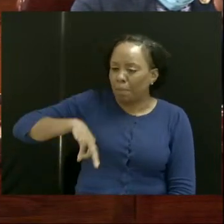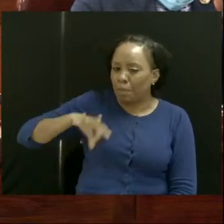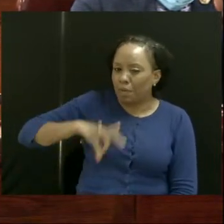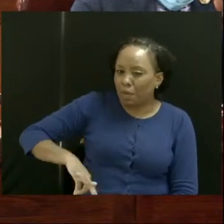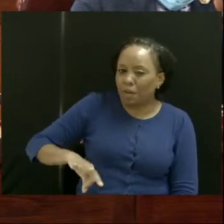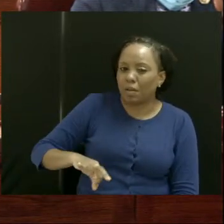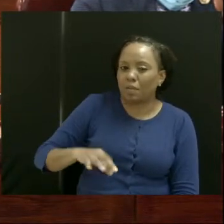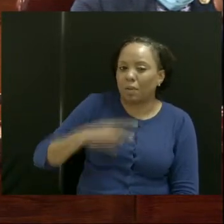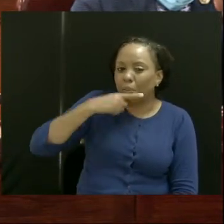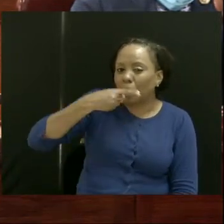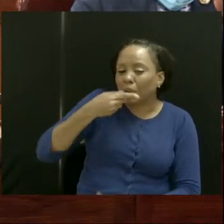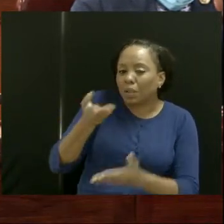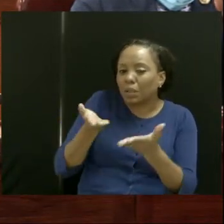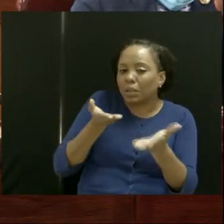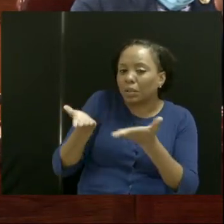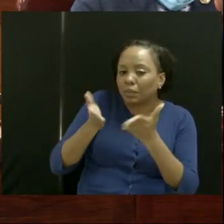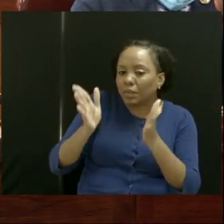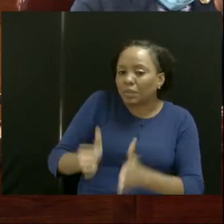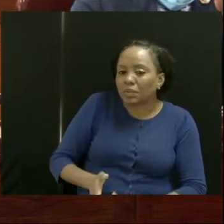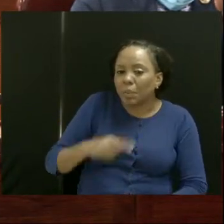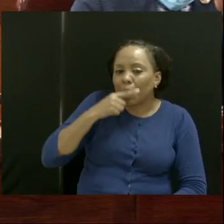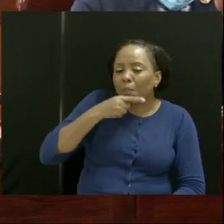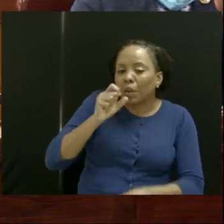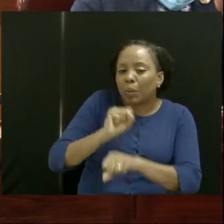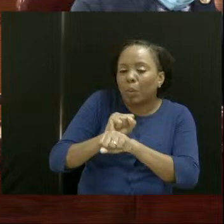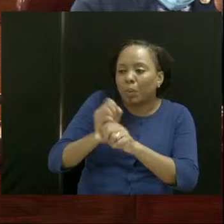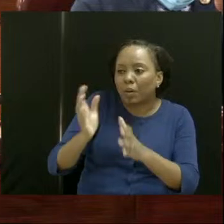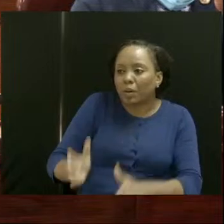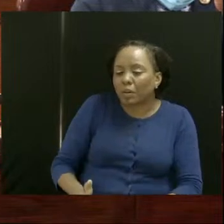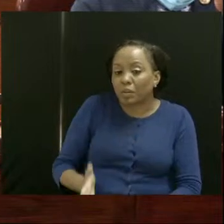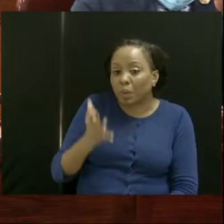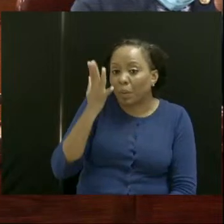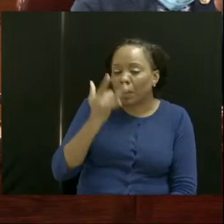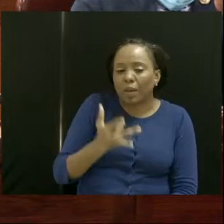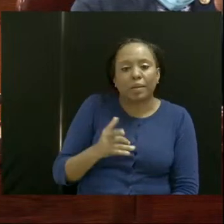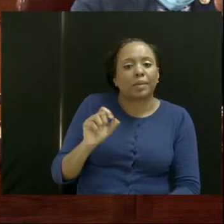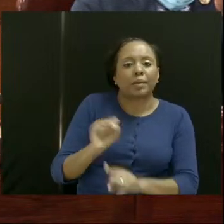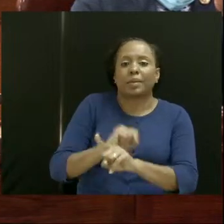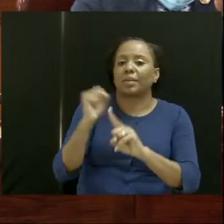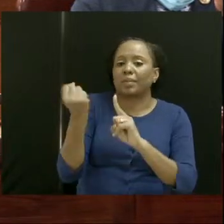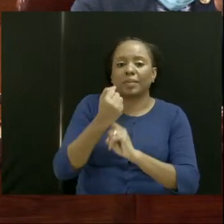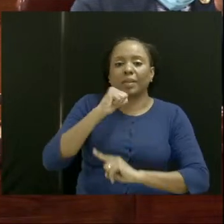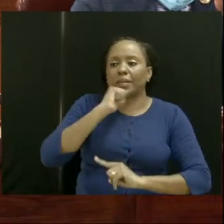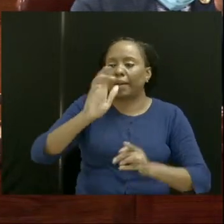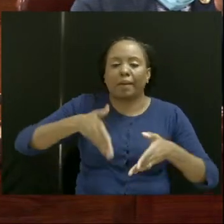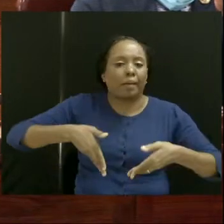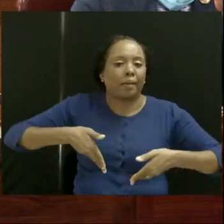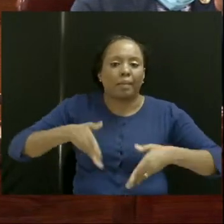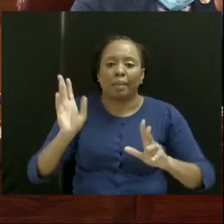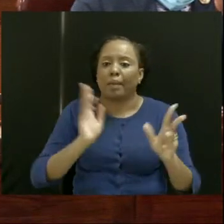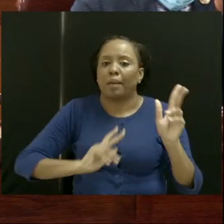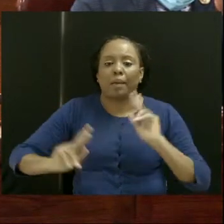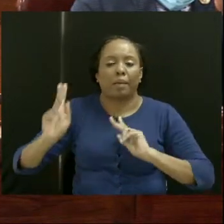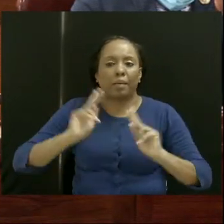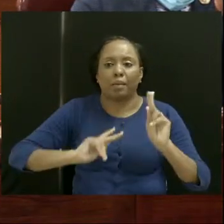largely, because the circumstances don't allow them to get into this